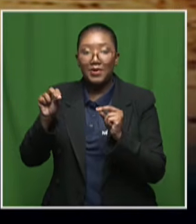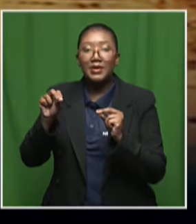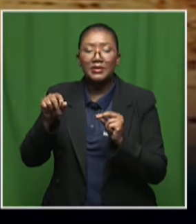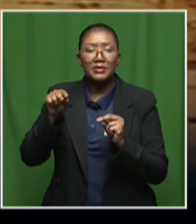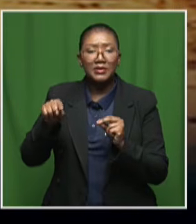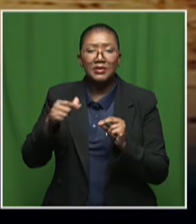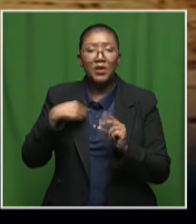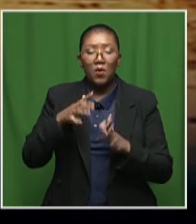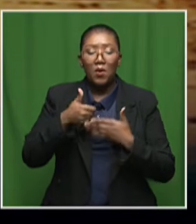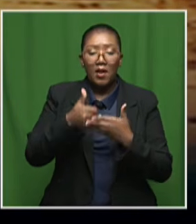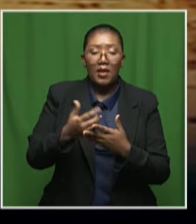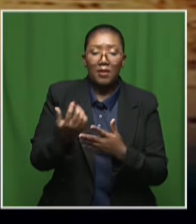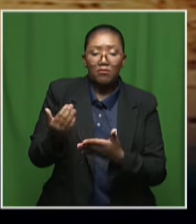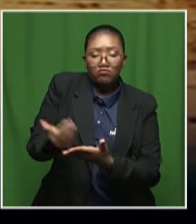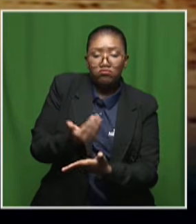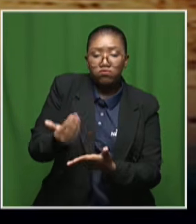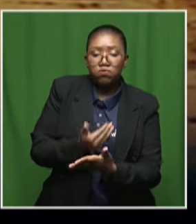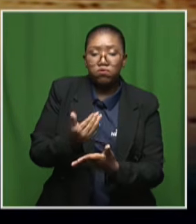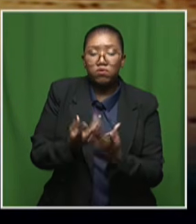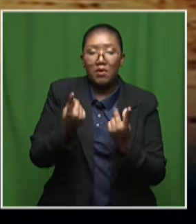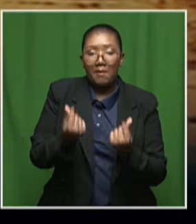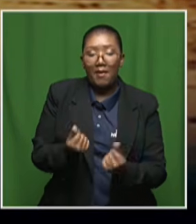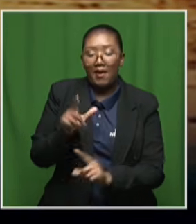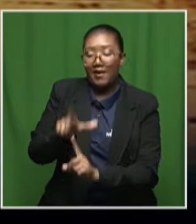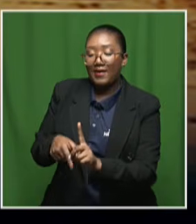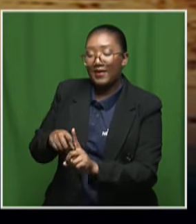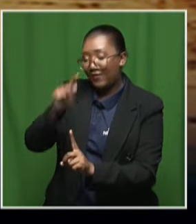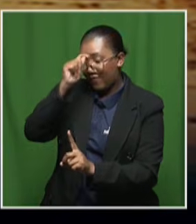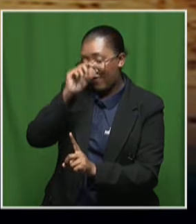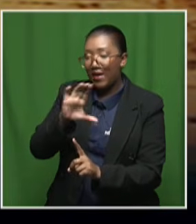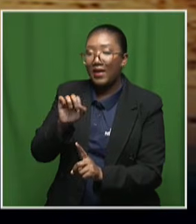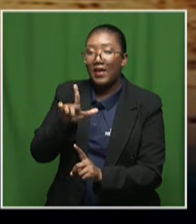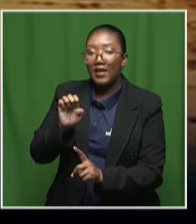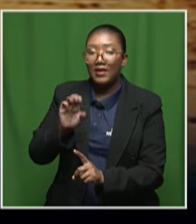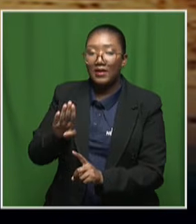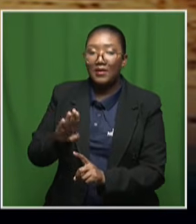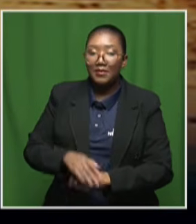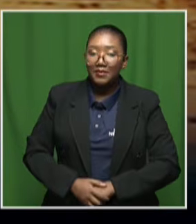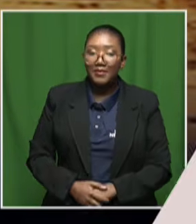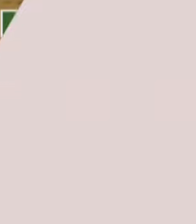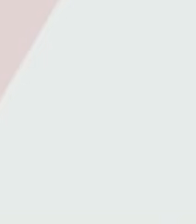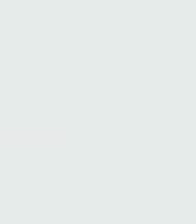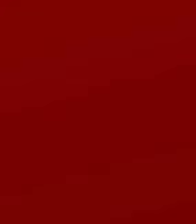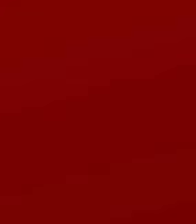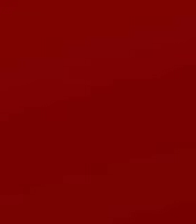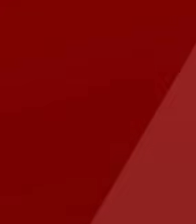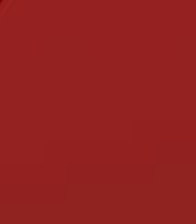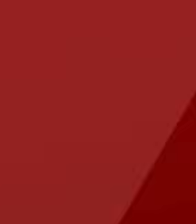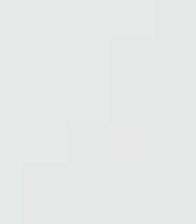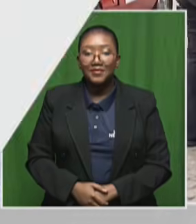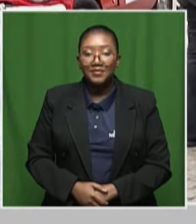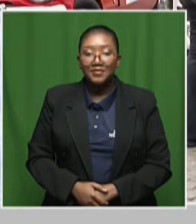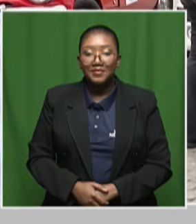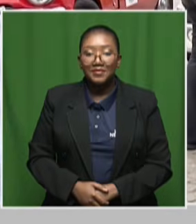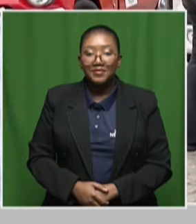on. Let's get more on this story, this heartwarming story. SABC News reporter Tumelo Machogo is in Mbombela standing by for that. Tumelo,